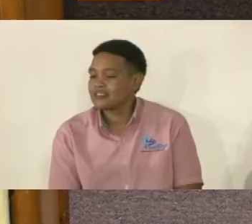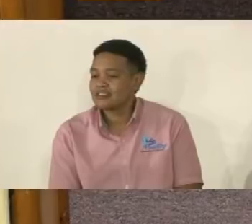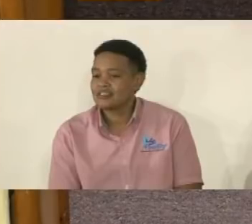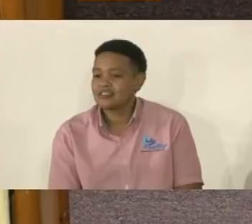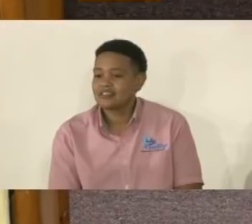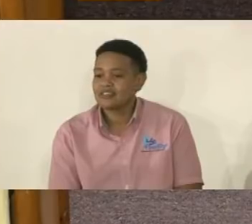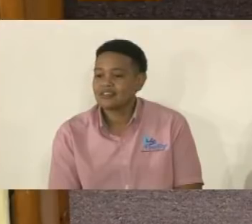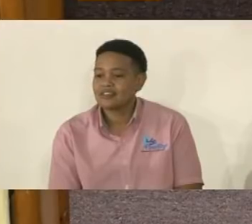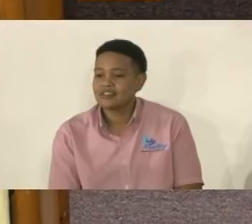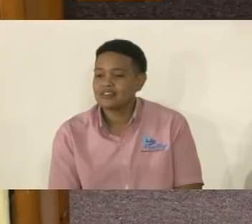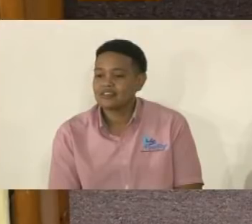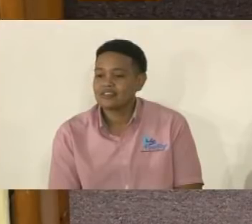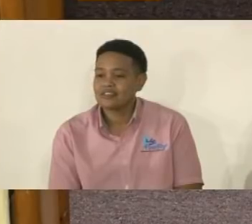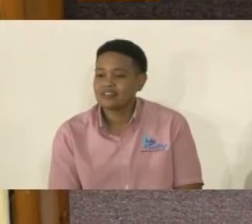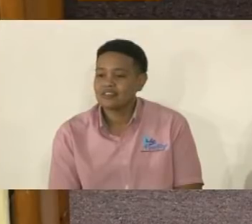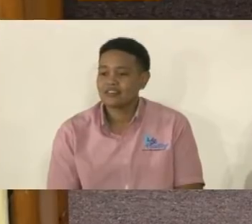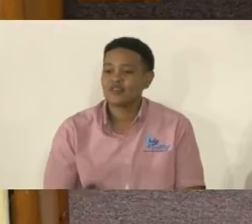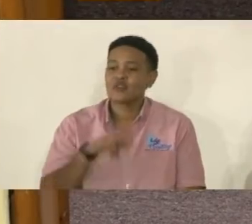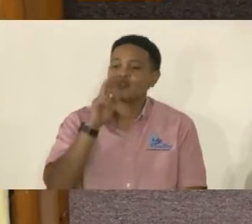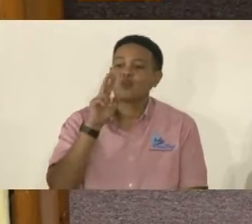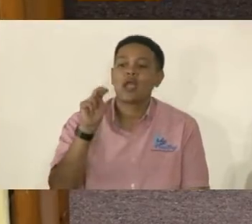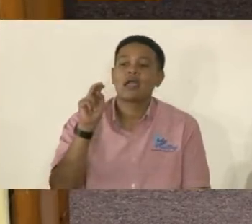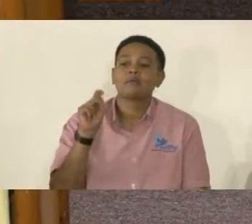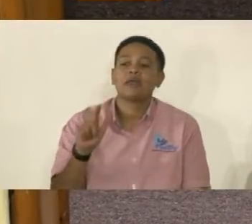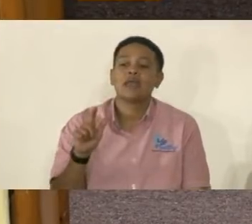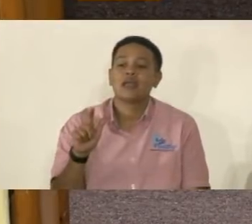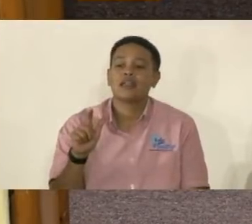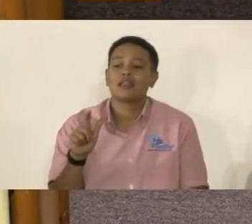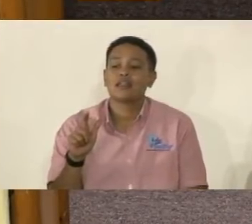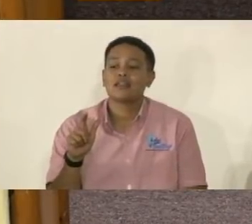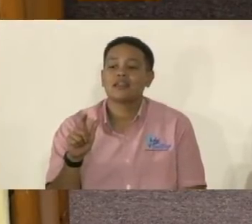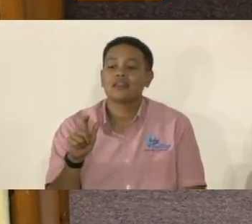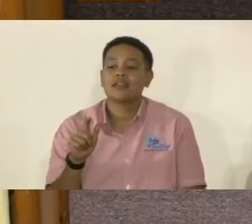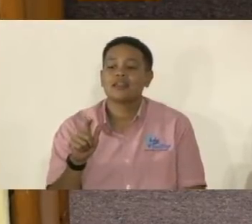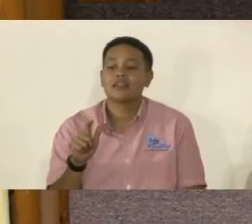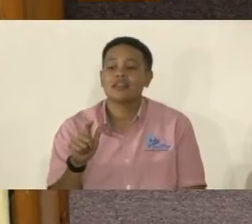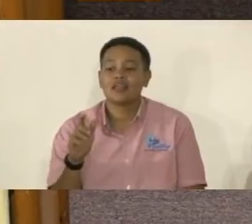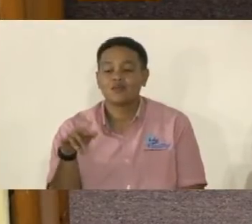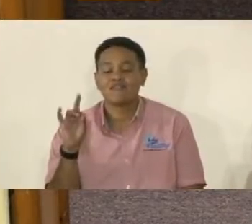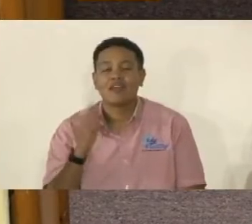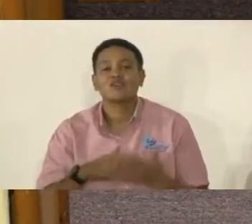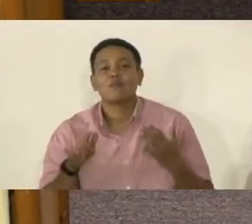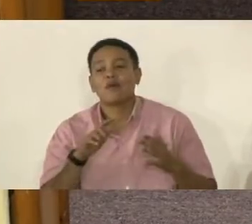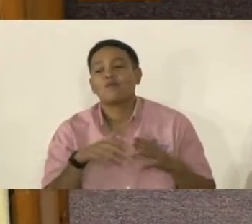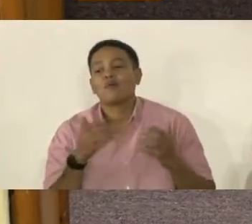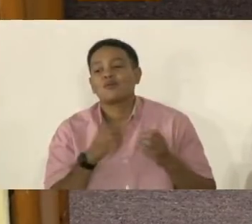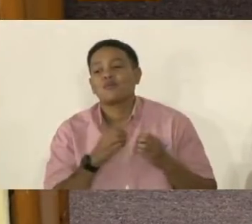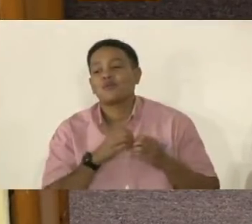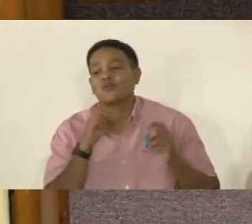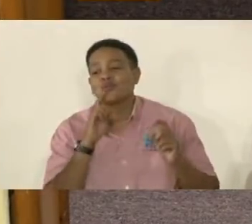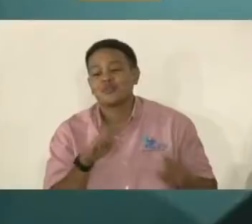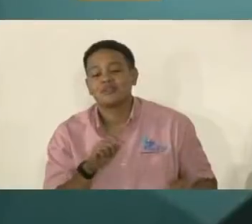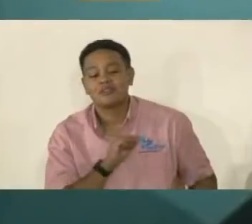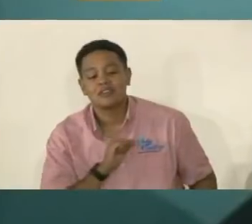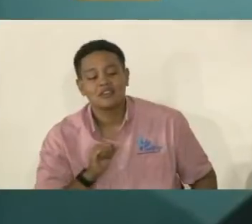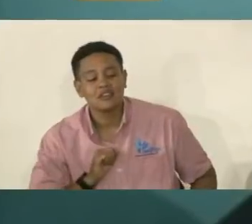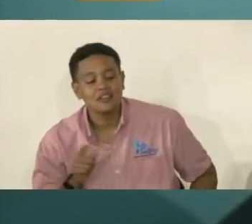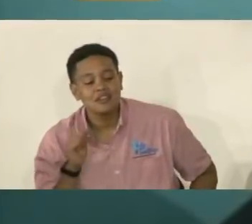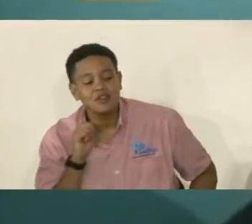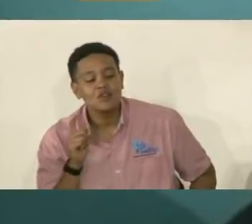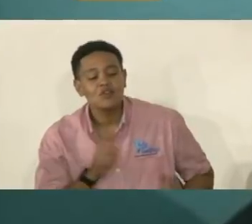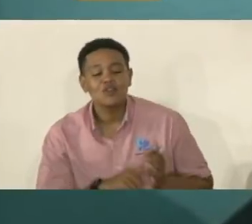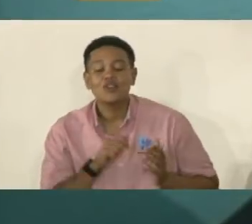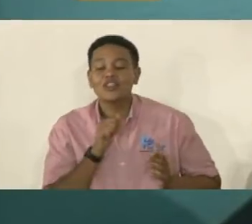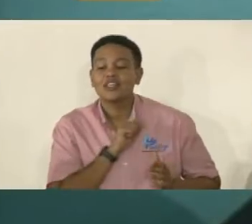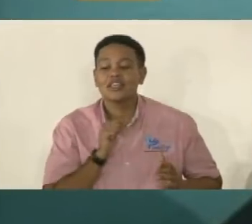well, let me put it to you this way. There's much more to respond to, and it's early. And I will take the advice of my colleague. You'll notice that